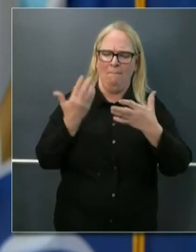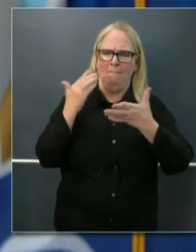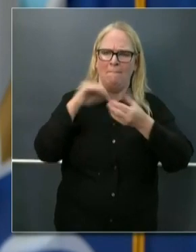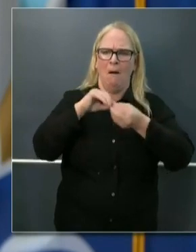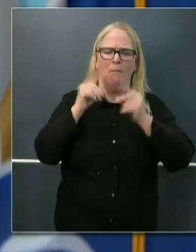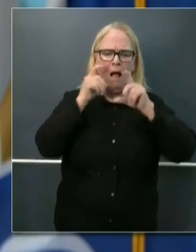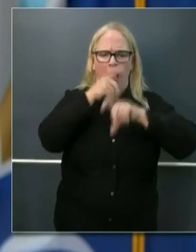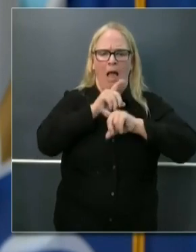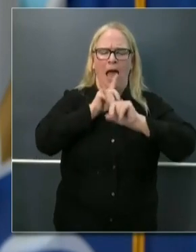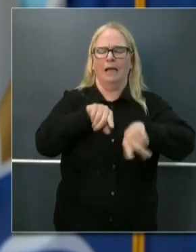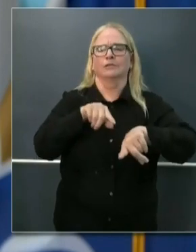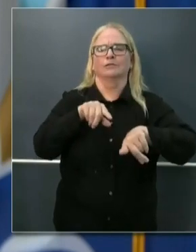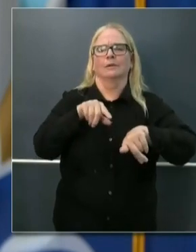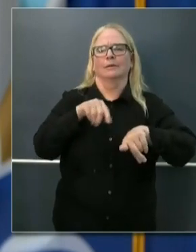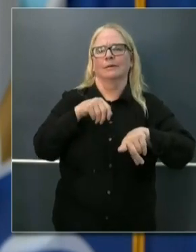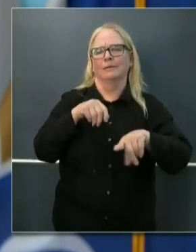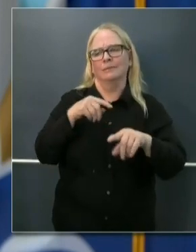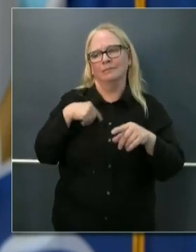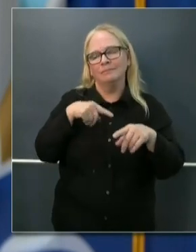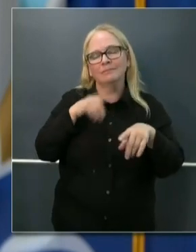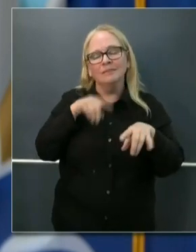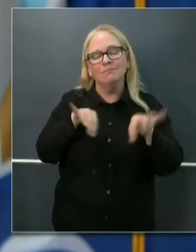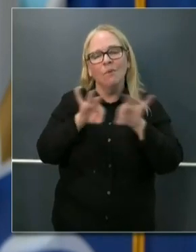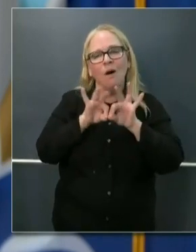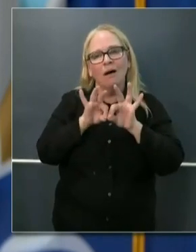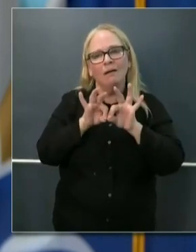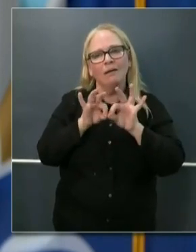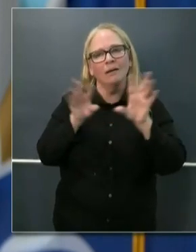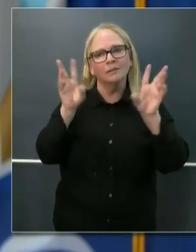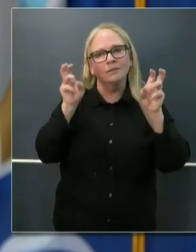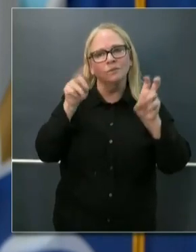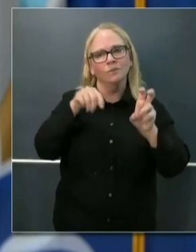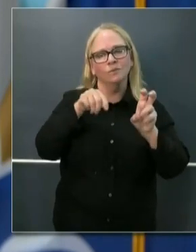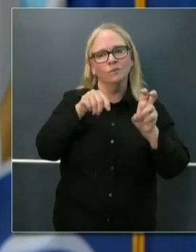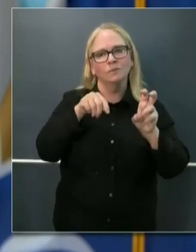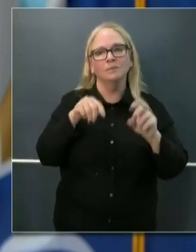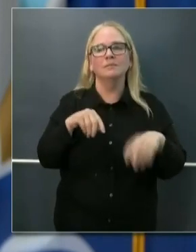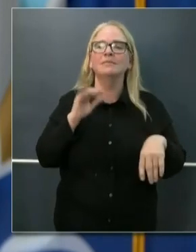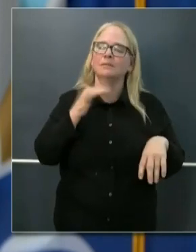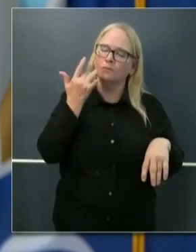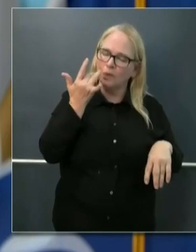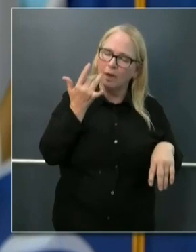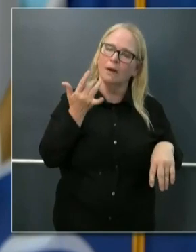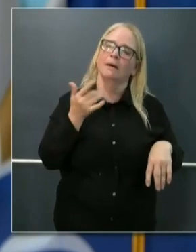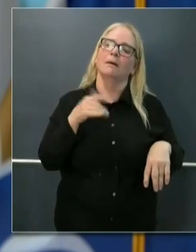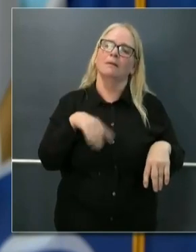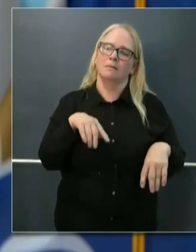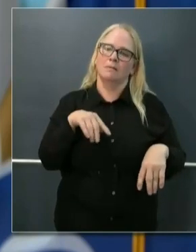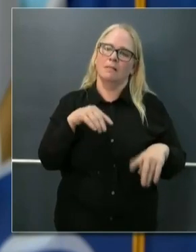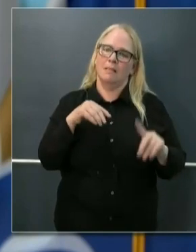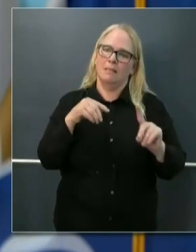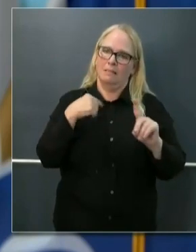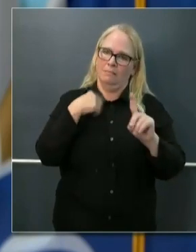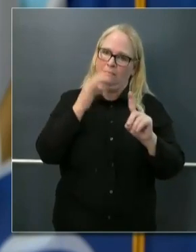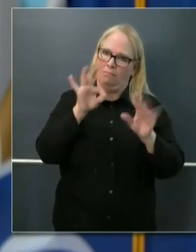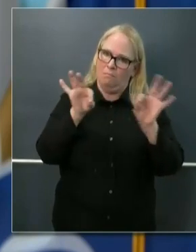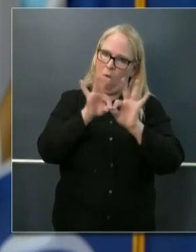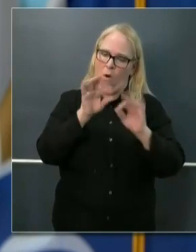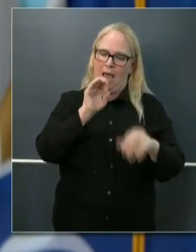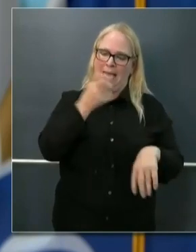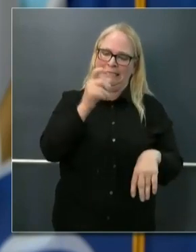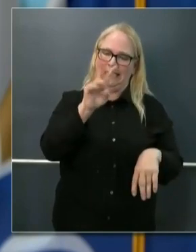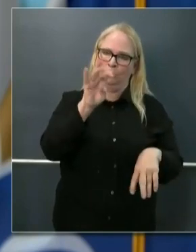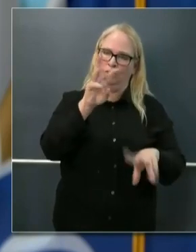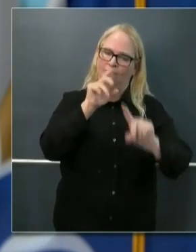it's a profoundly significant issue. One of the first points of guidance we put out, executive orders, was in this space. And